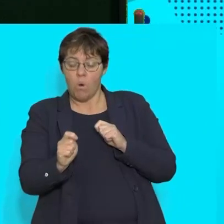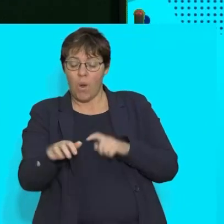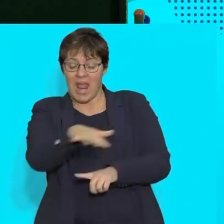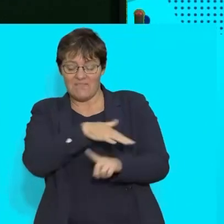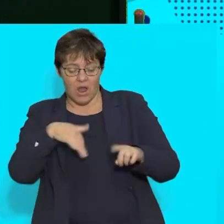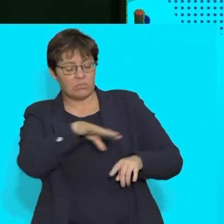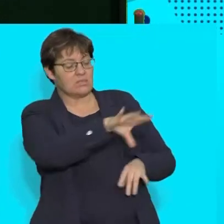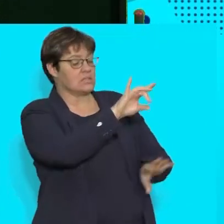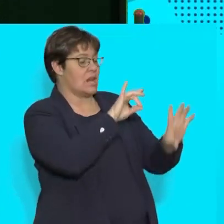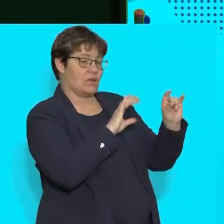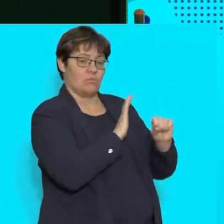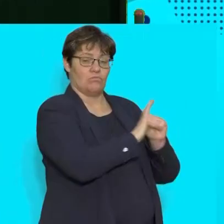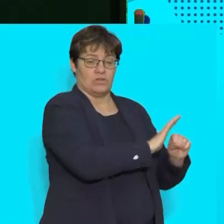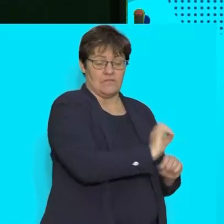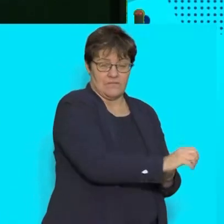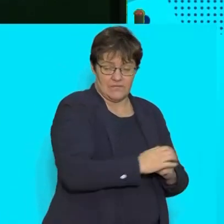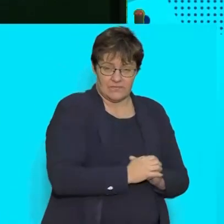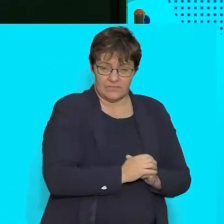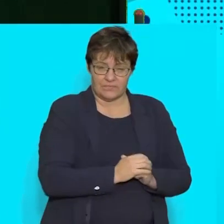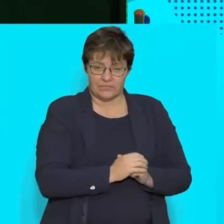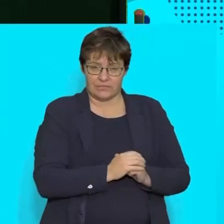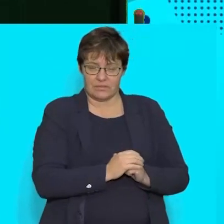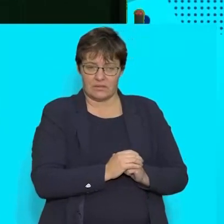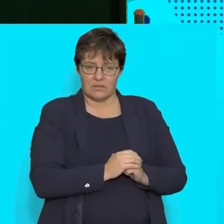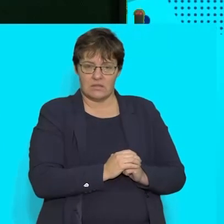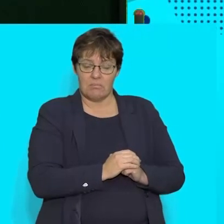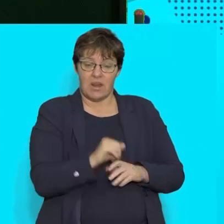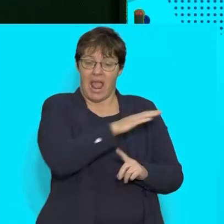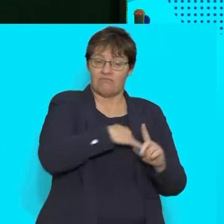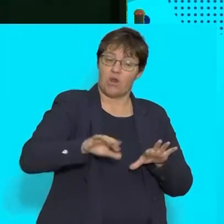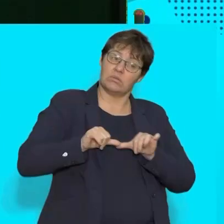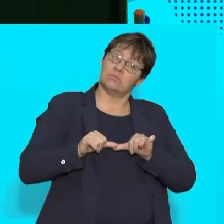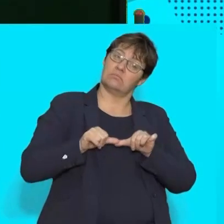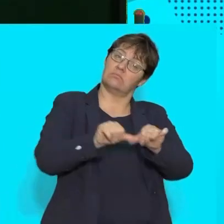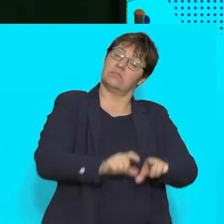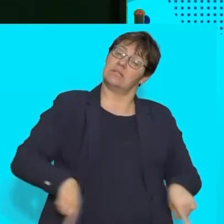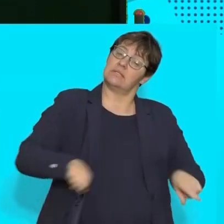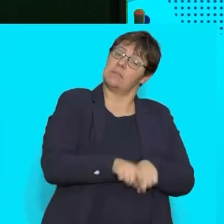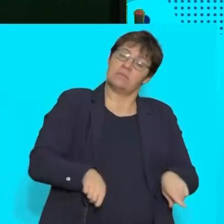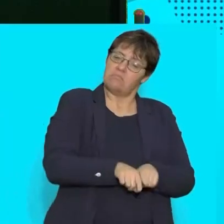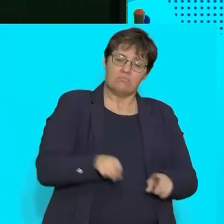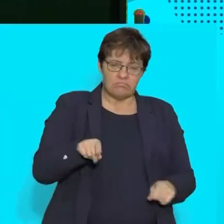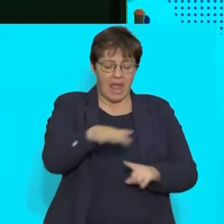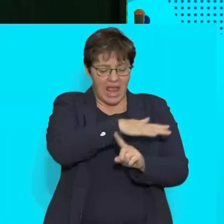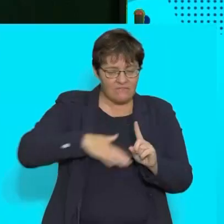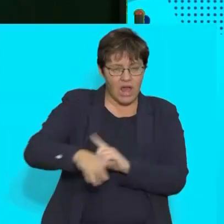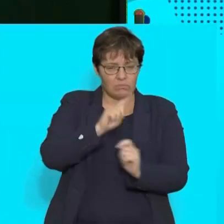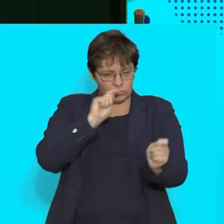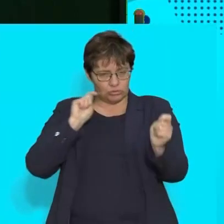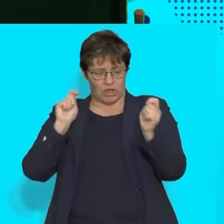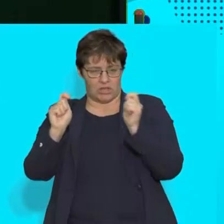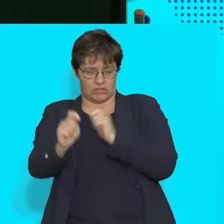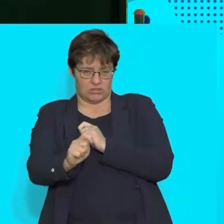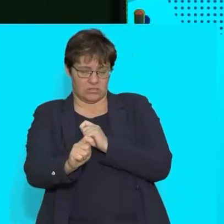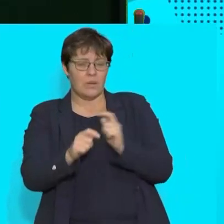the environment, meaning that the environment was not always the same and individuals had to change, either try